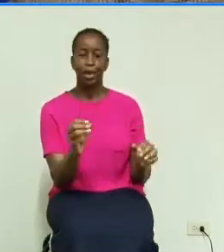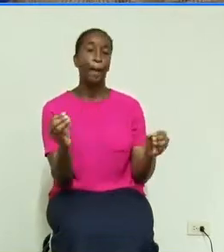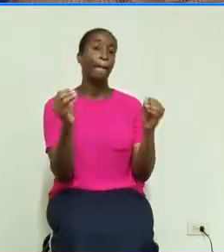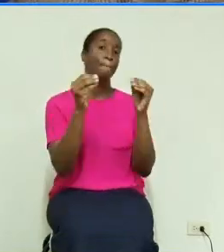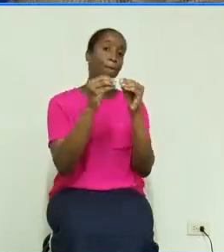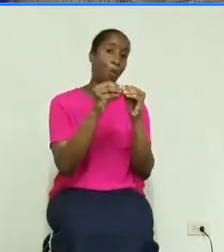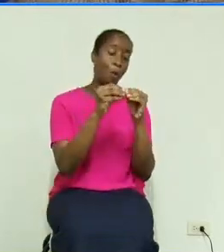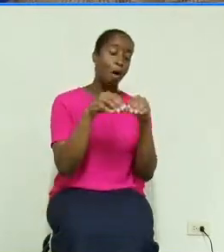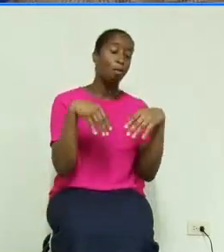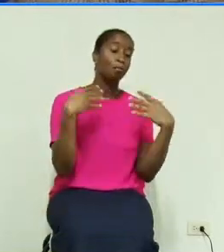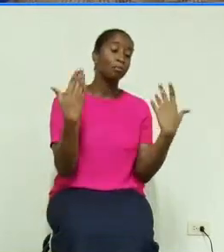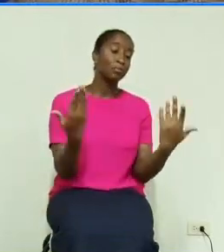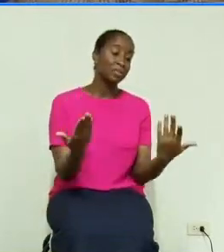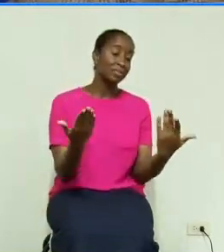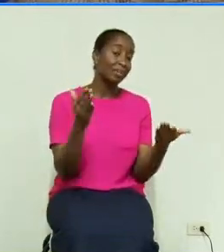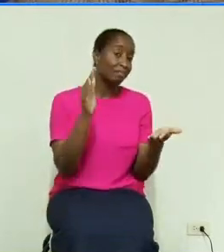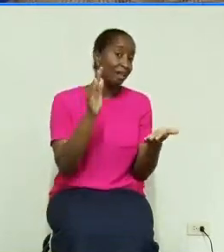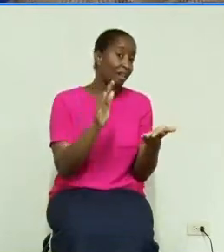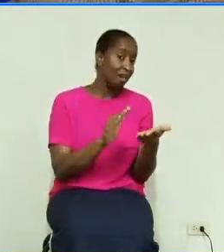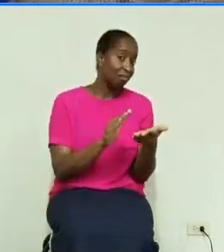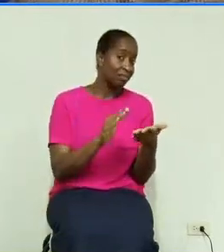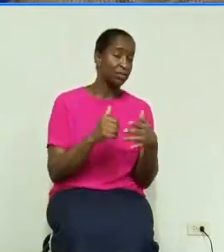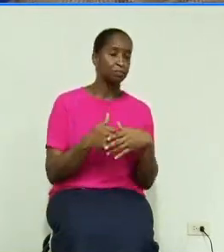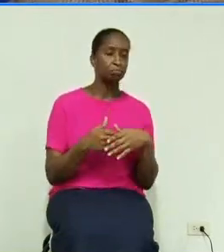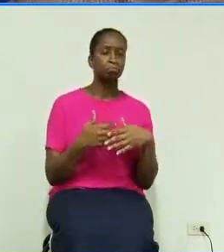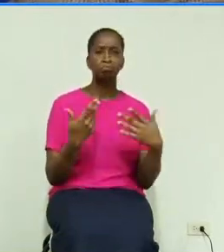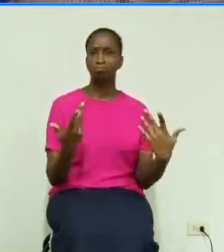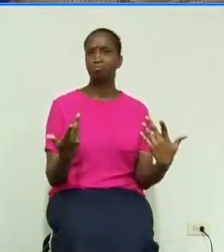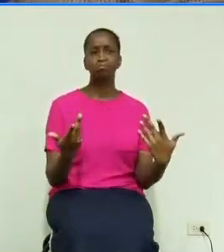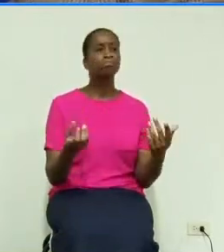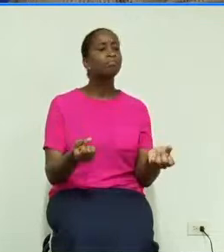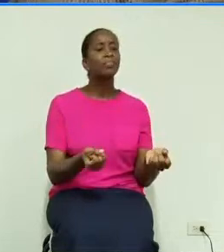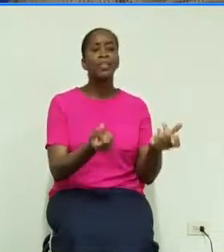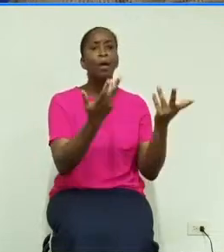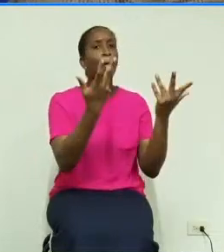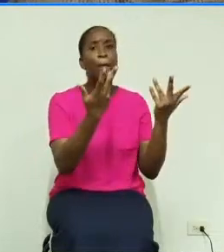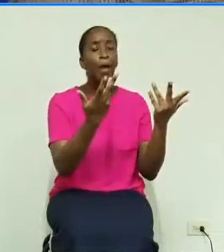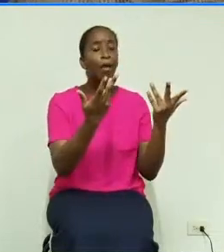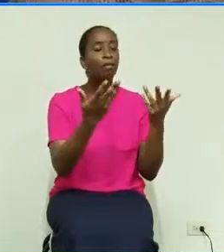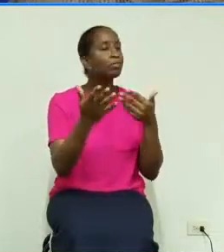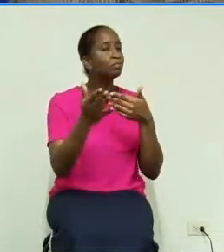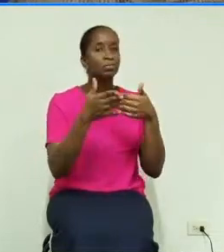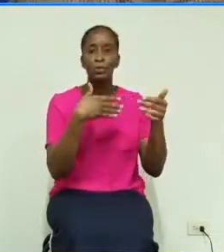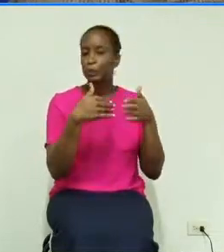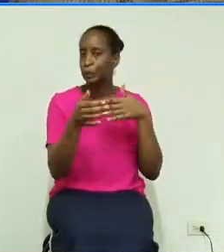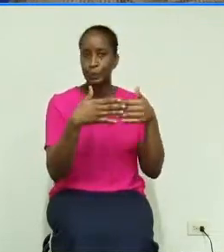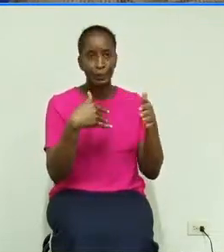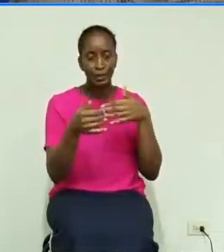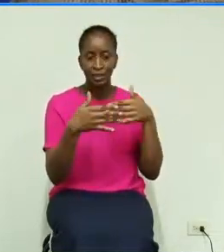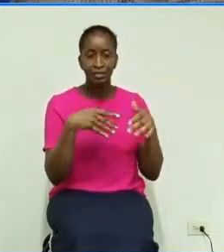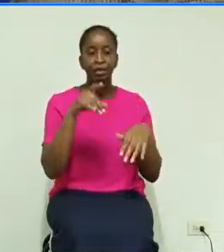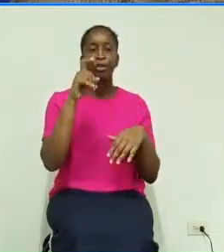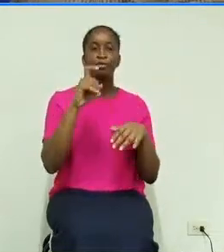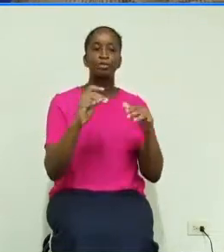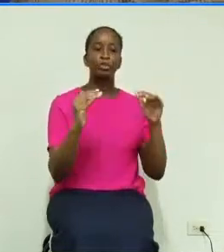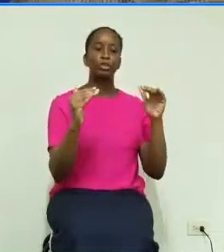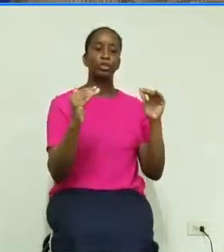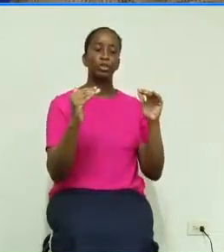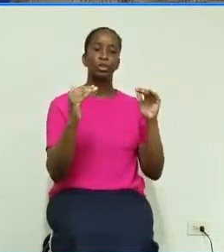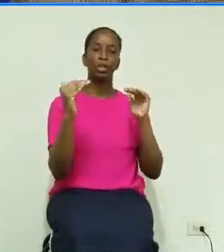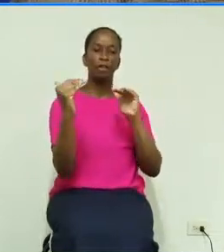that balance between total number of government senators and total number